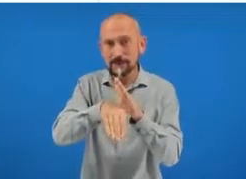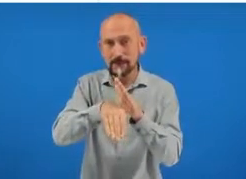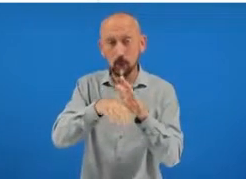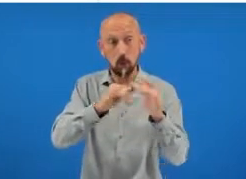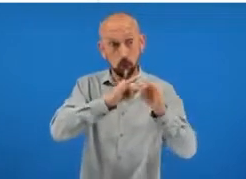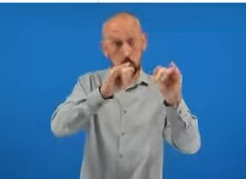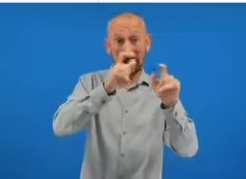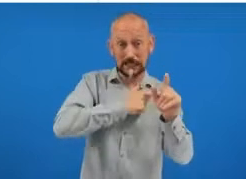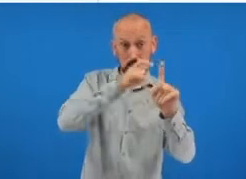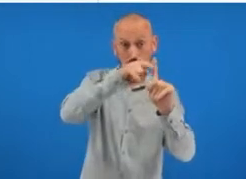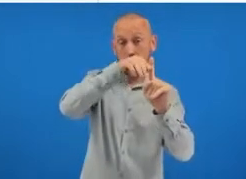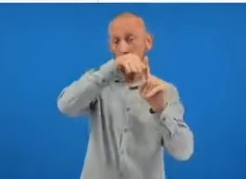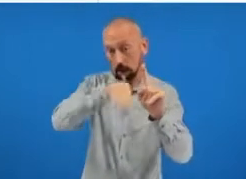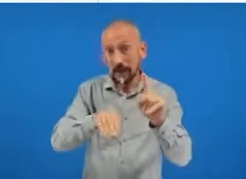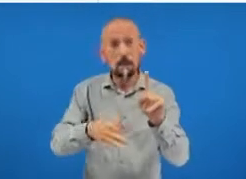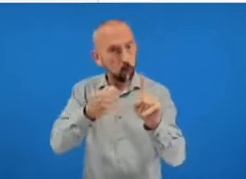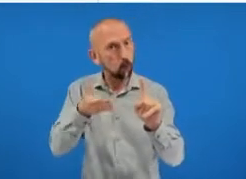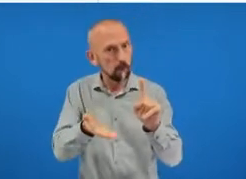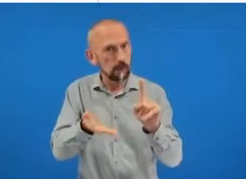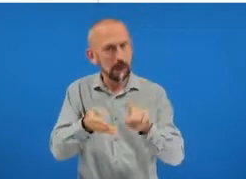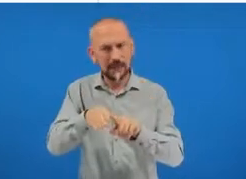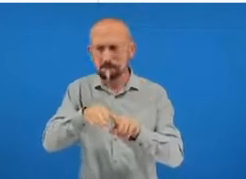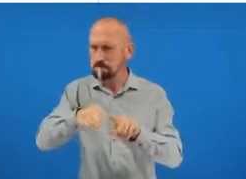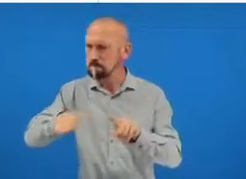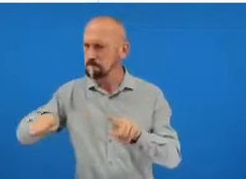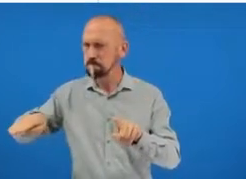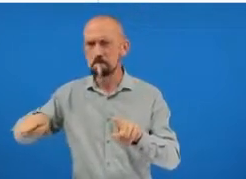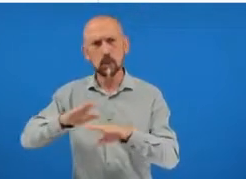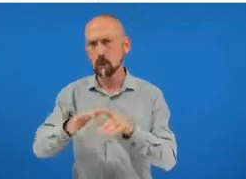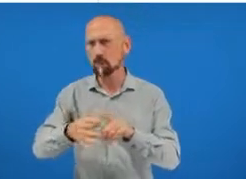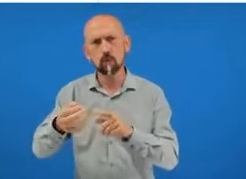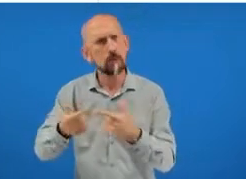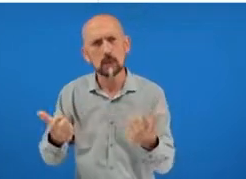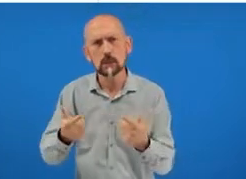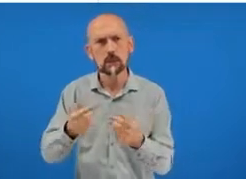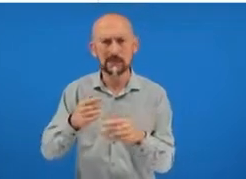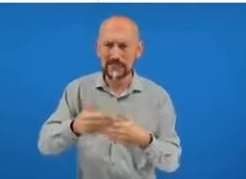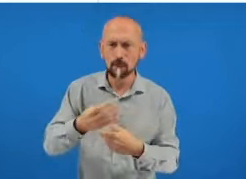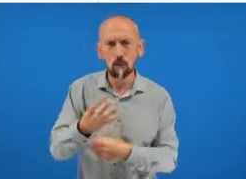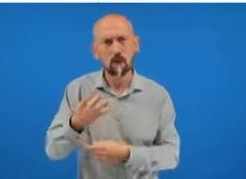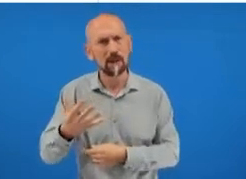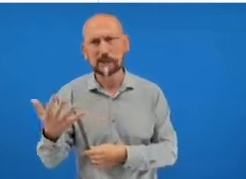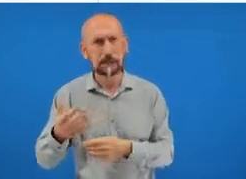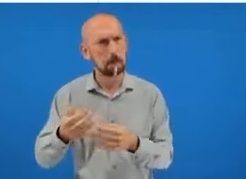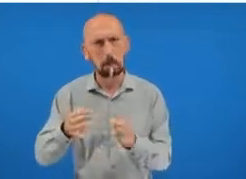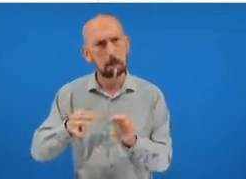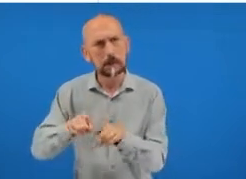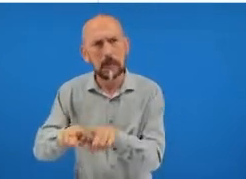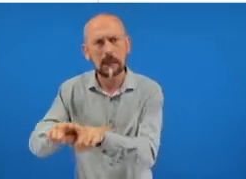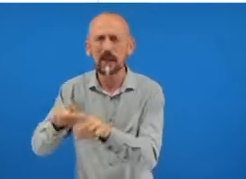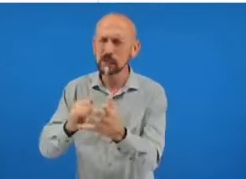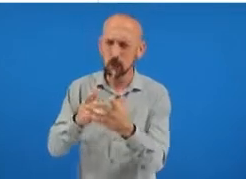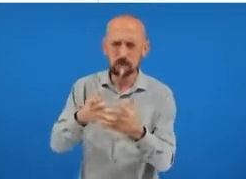they decided to look a bit more closely at the roadmap again together. And they looked back at their roadmap, and also the questionnaires were